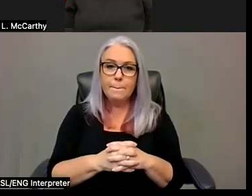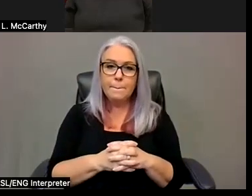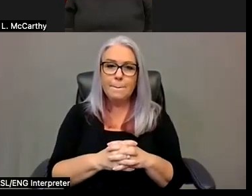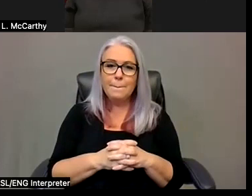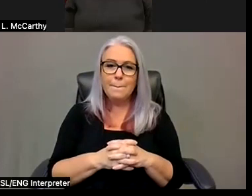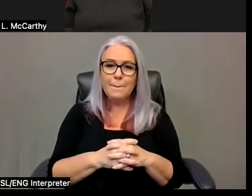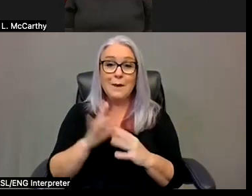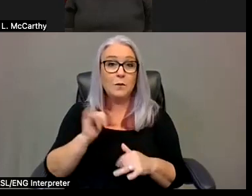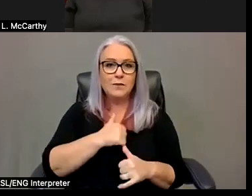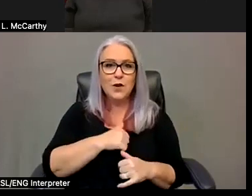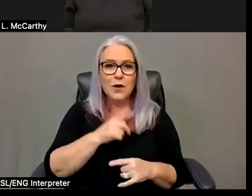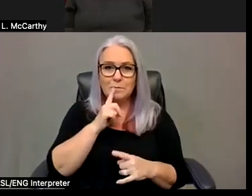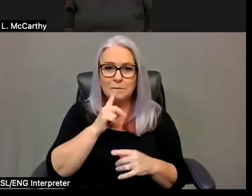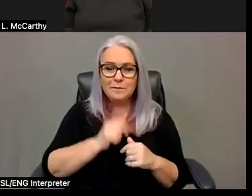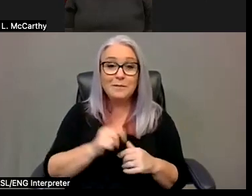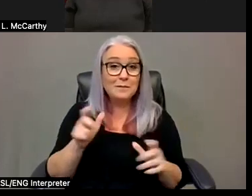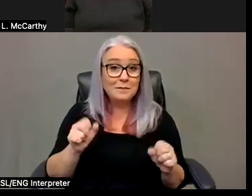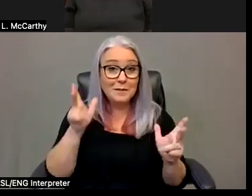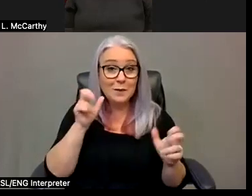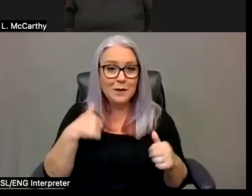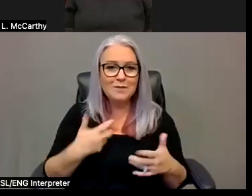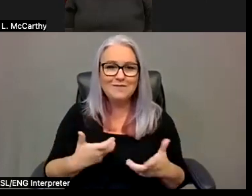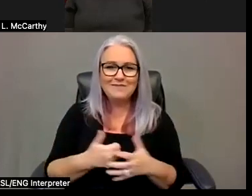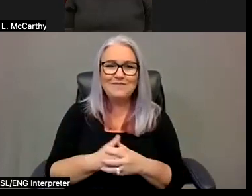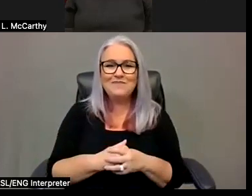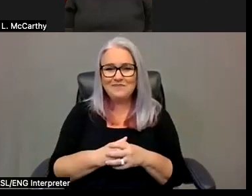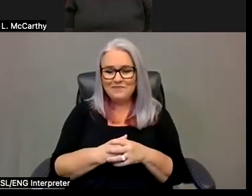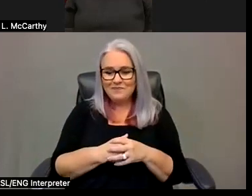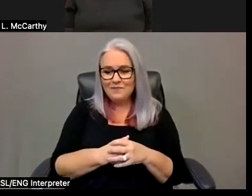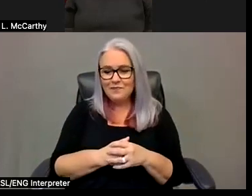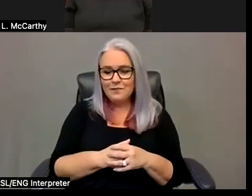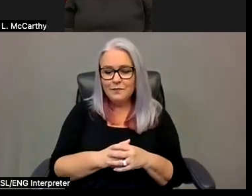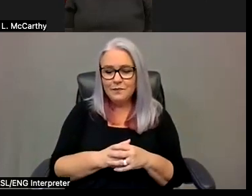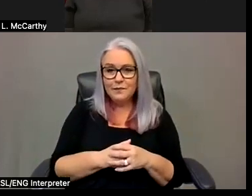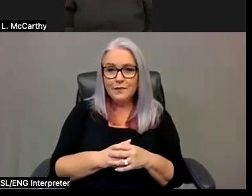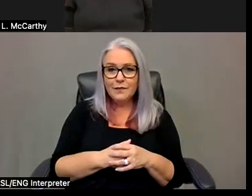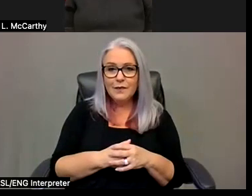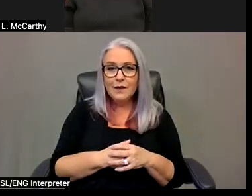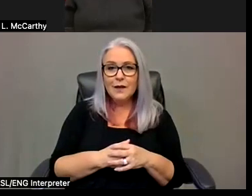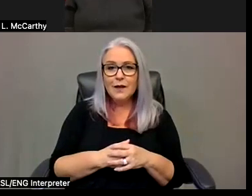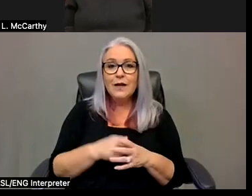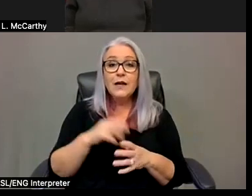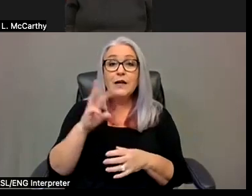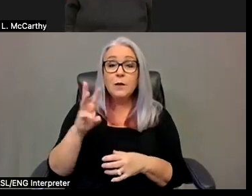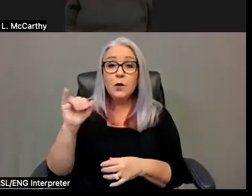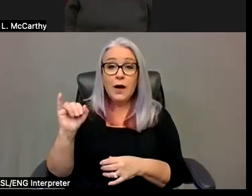I'm sorry. Can you hear me? Yes, we hear you. Okay, good. Okay. Oh, so we're talking about the WI Boat Club.